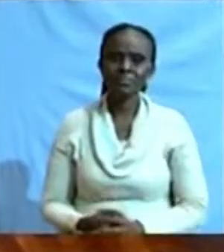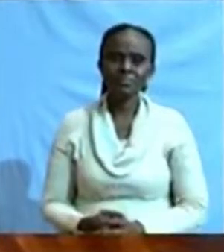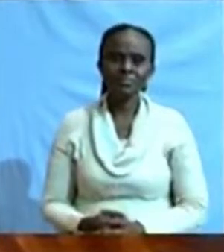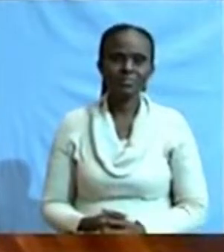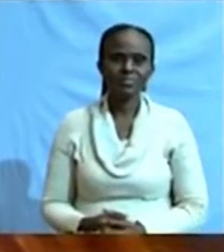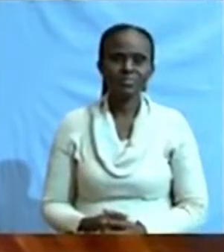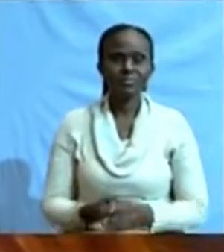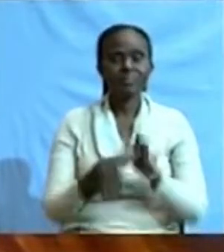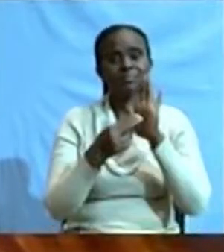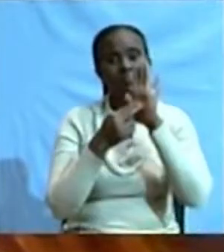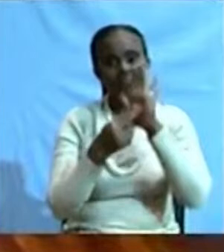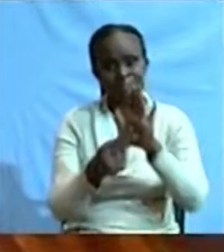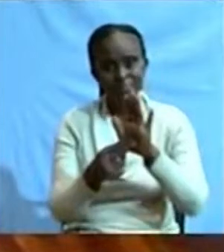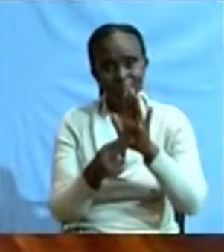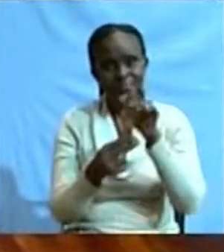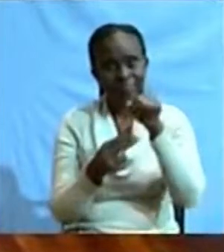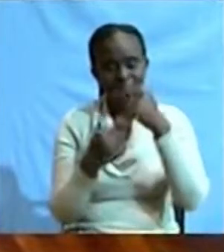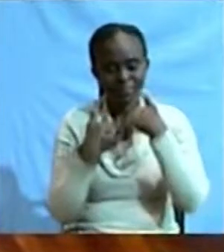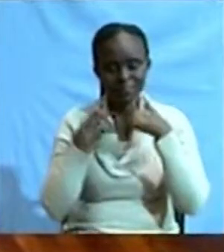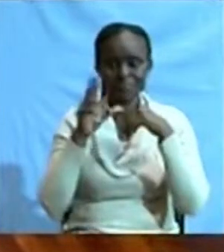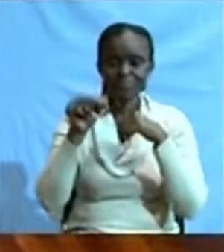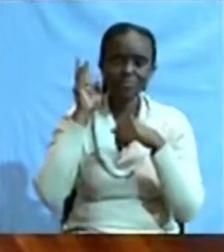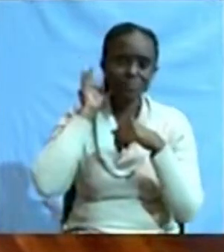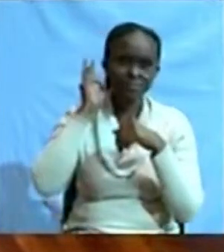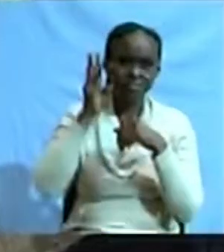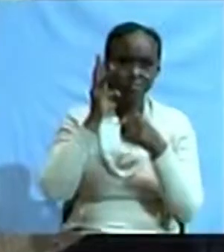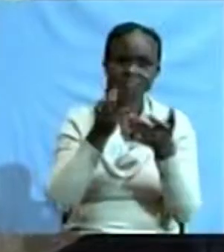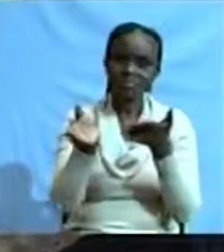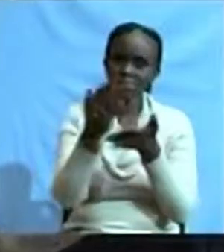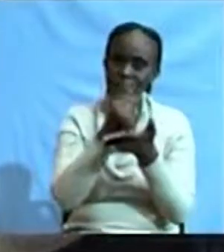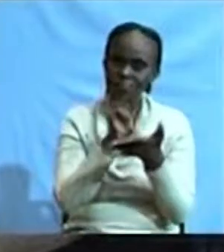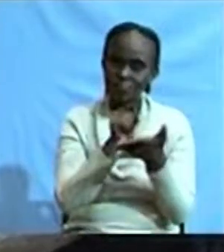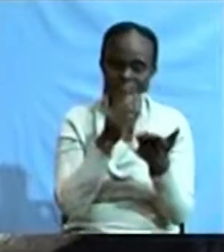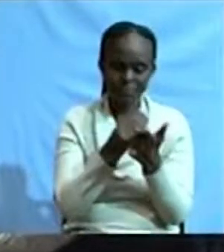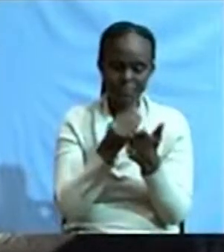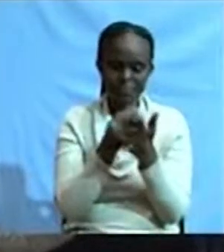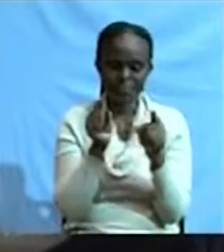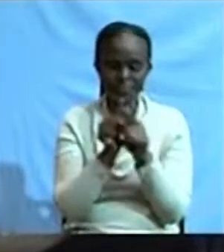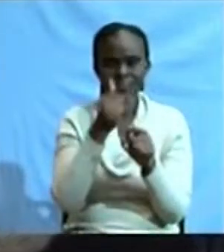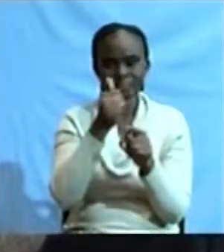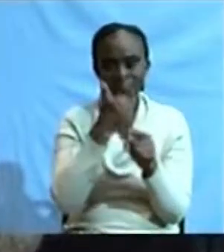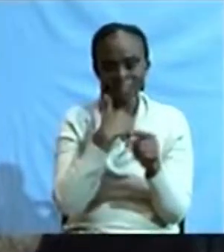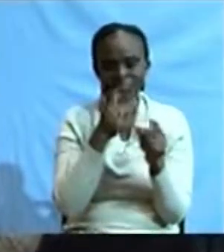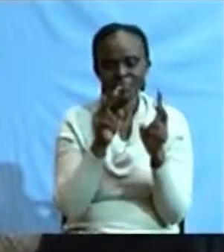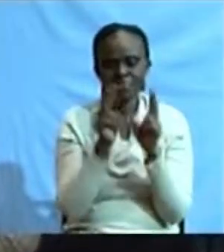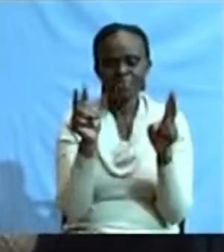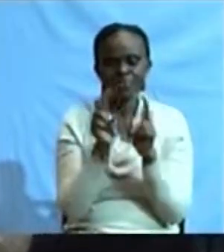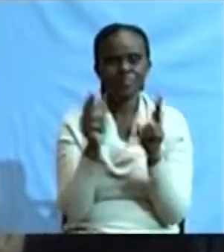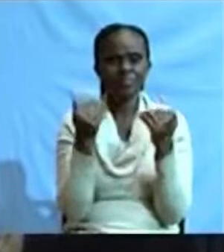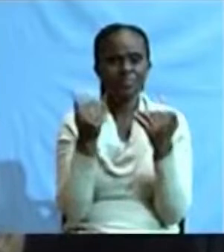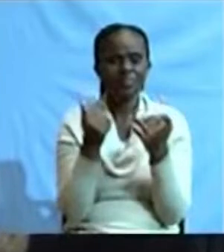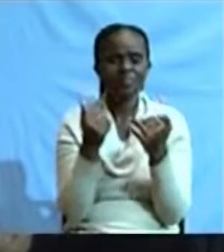You demonstrate that you have no will to collect this money, and you have taken a very